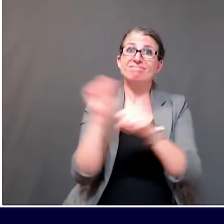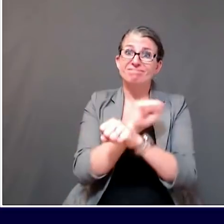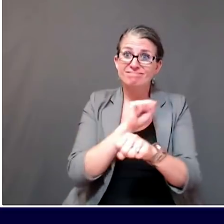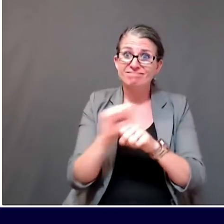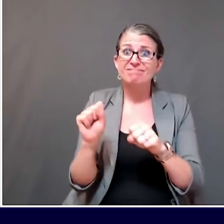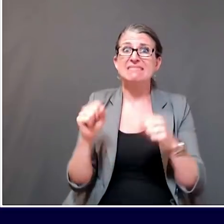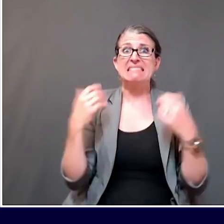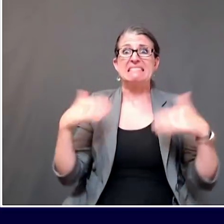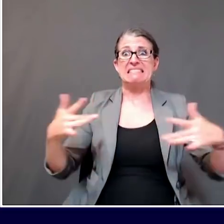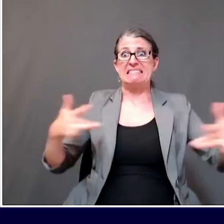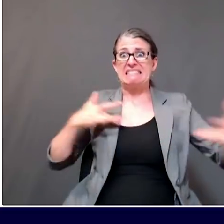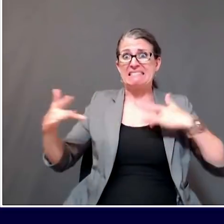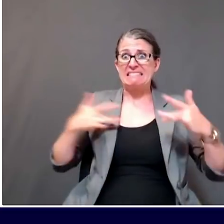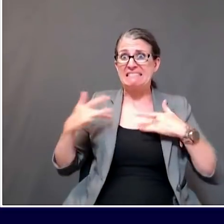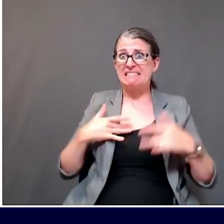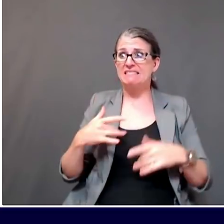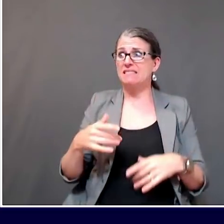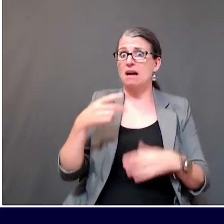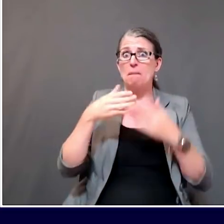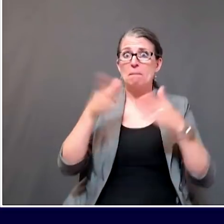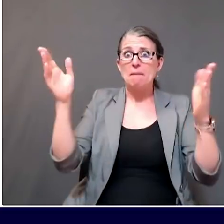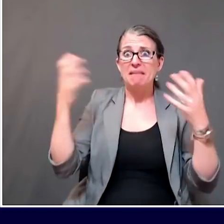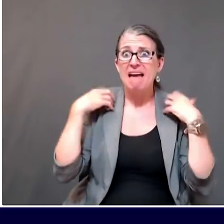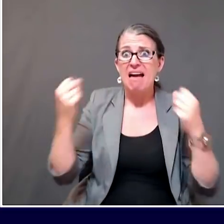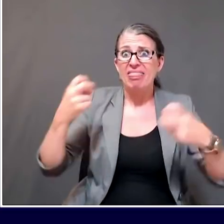here it's, in fact, the opposite. So